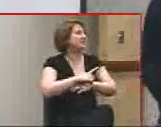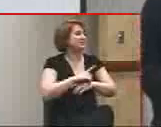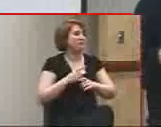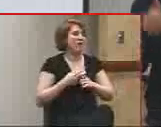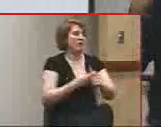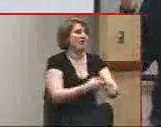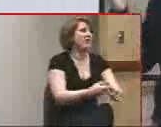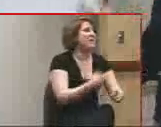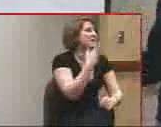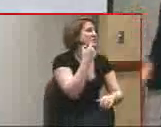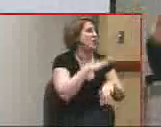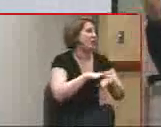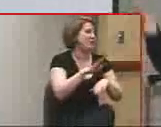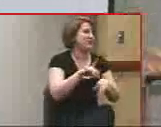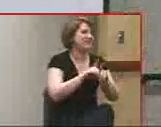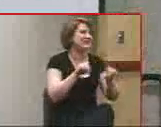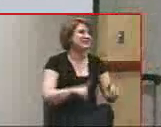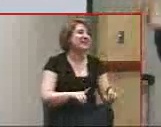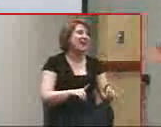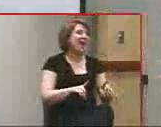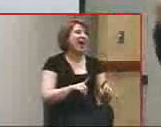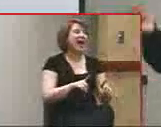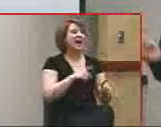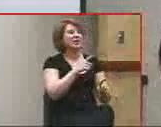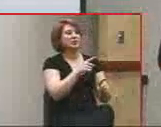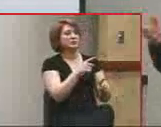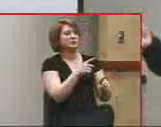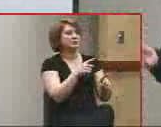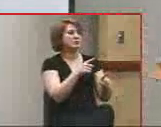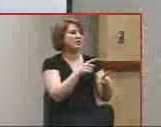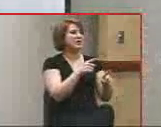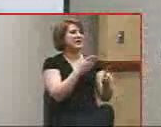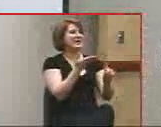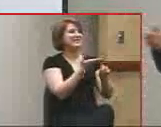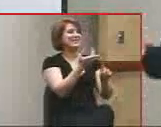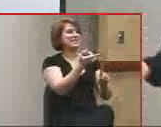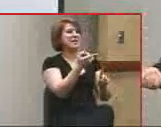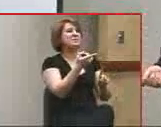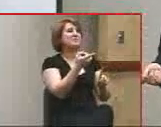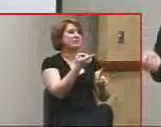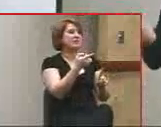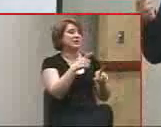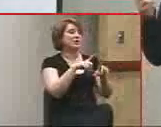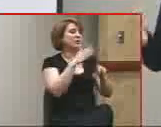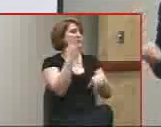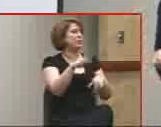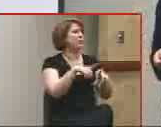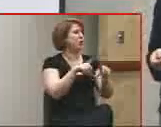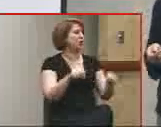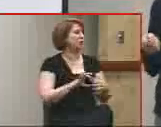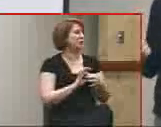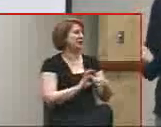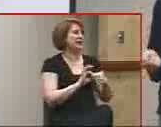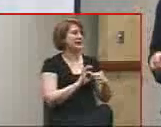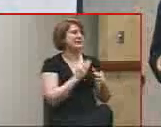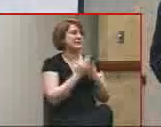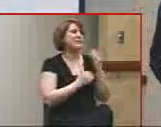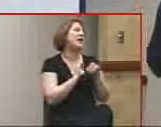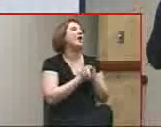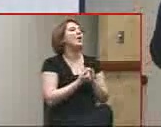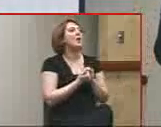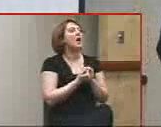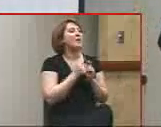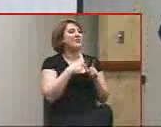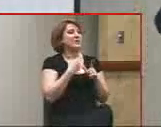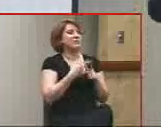on their desk. And you shape them to think that you've got to get them to see that blue card has something to do with it. Then once they get the blue card's got something to do with it,